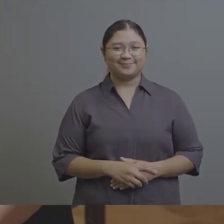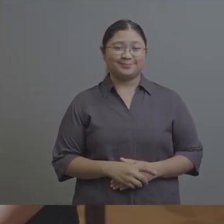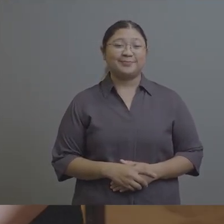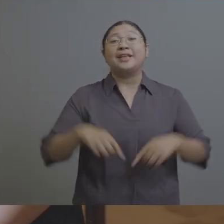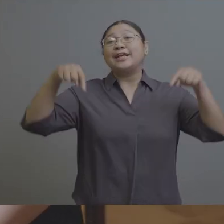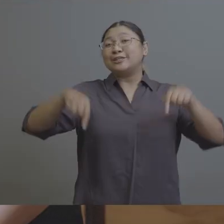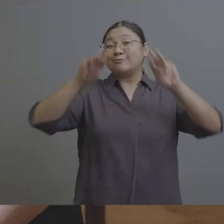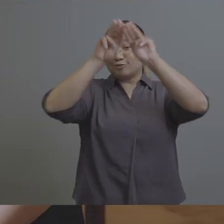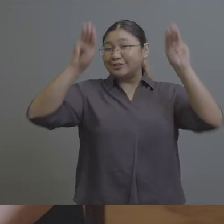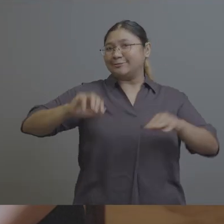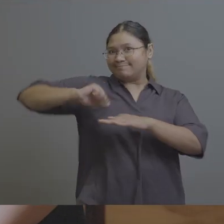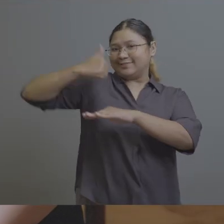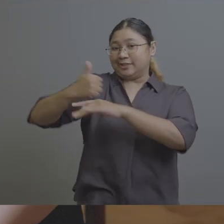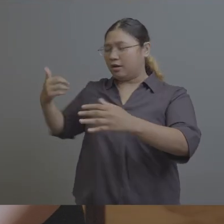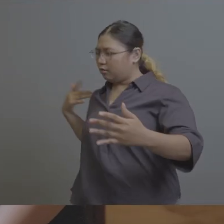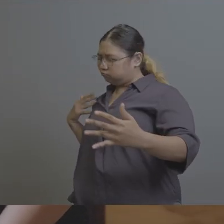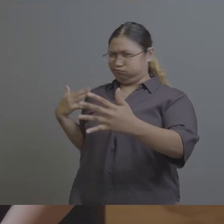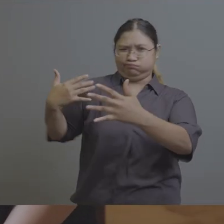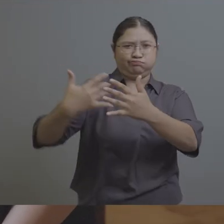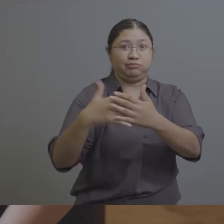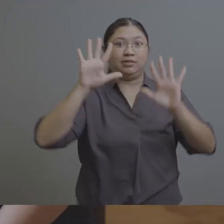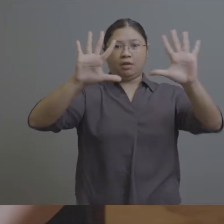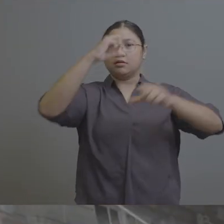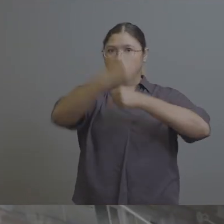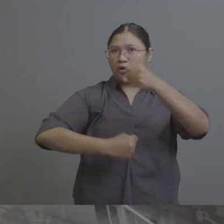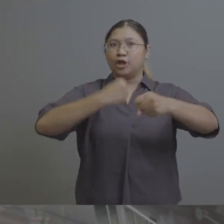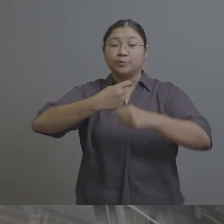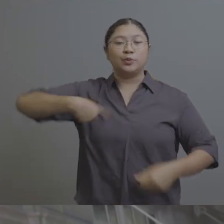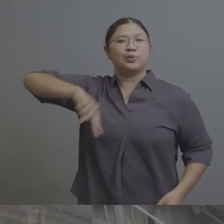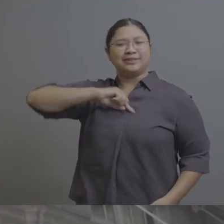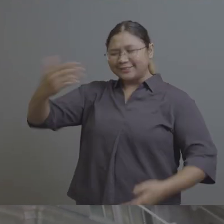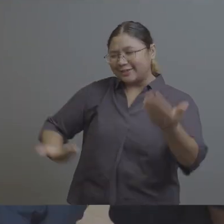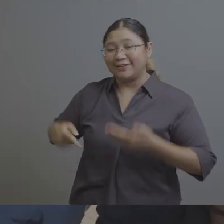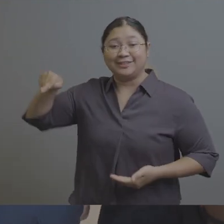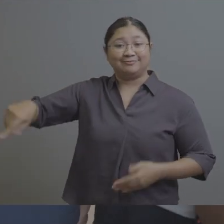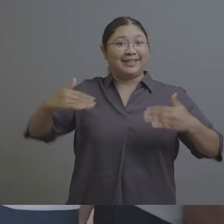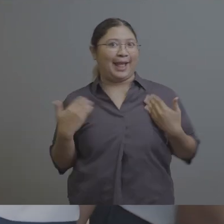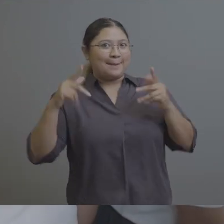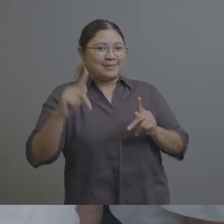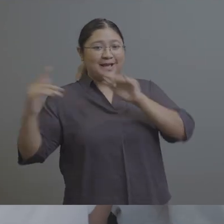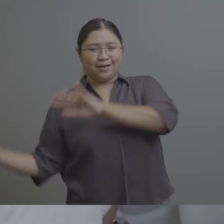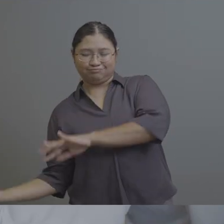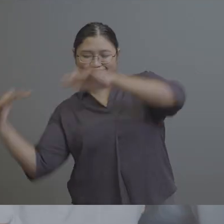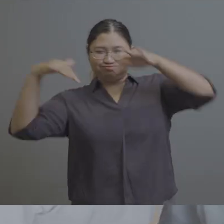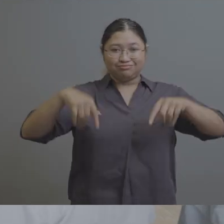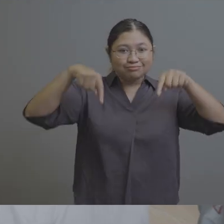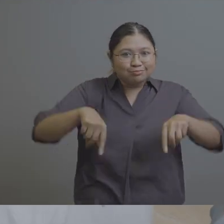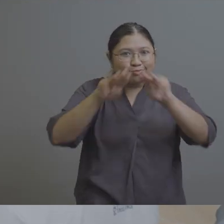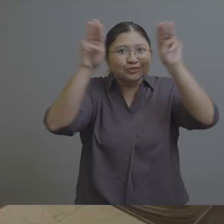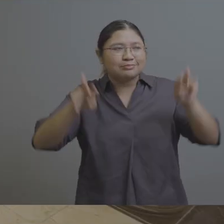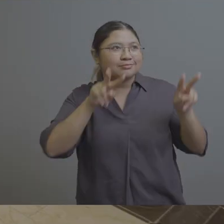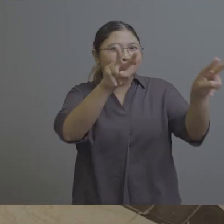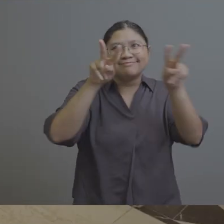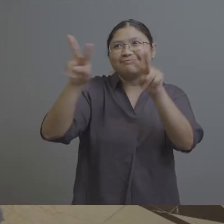As we mark the 10th anniversary of our museum, we celebrate more than a decade of engaging and inspiring young